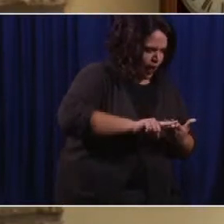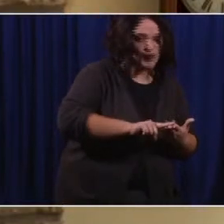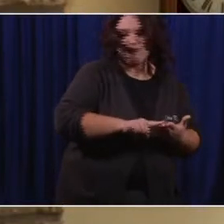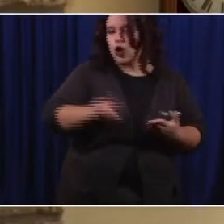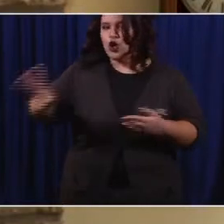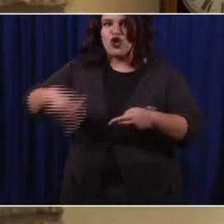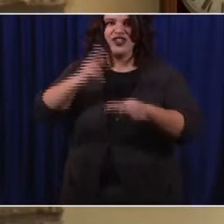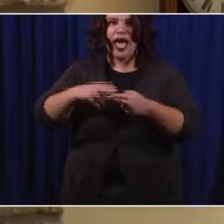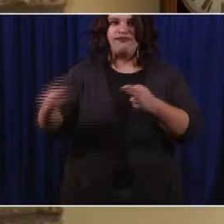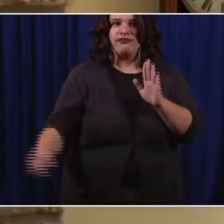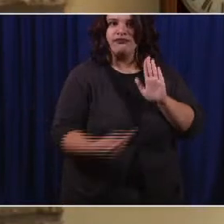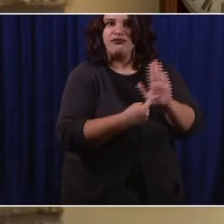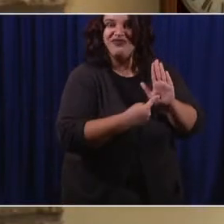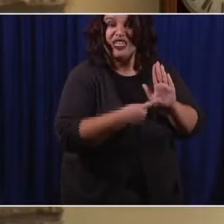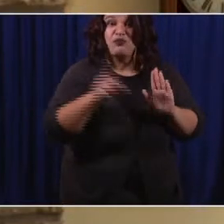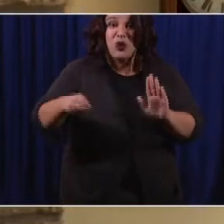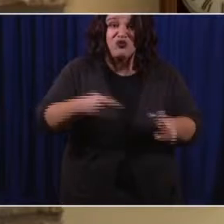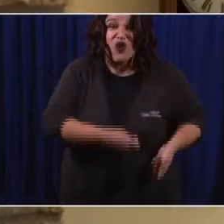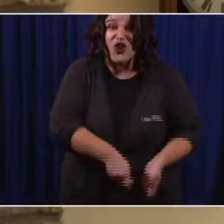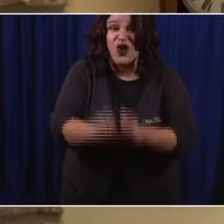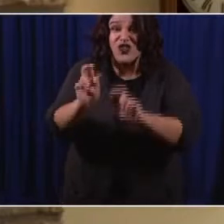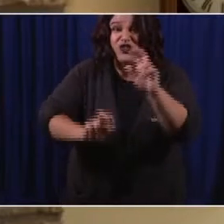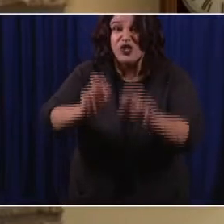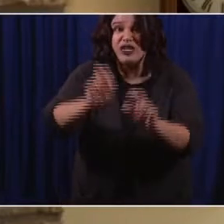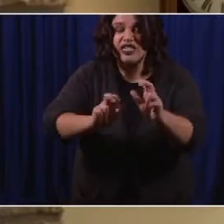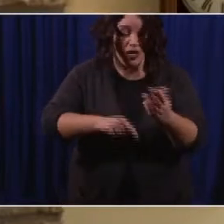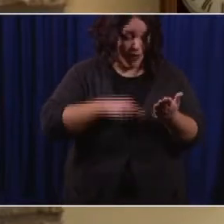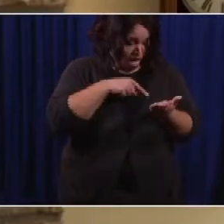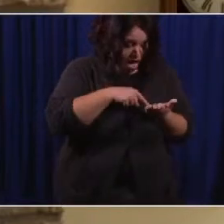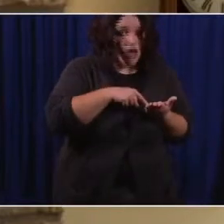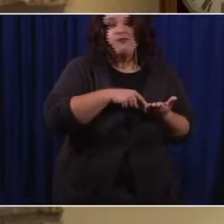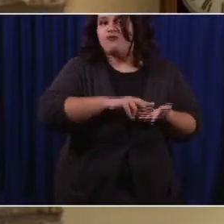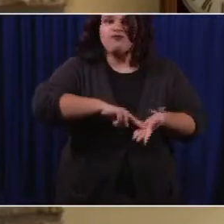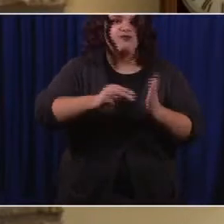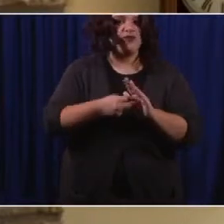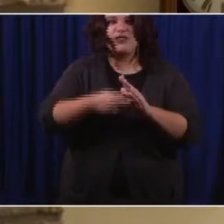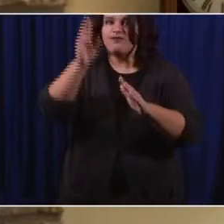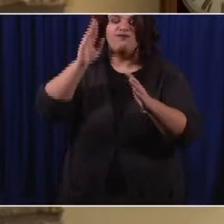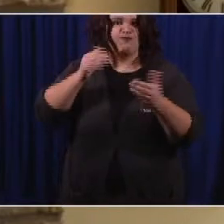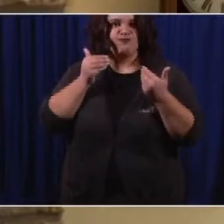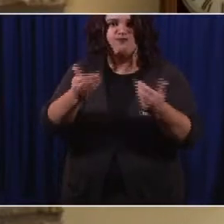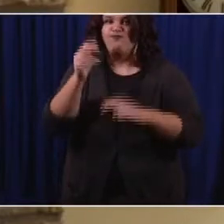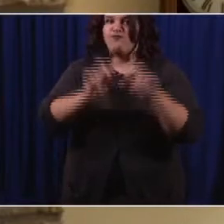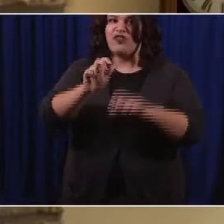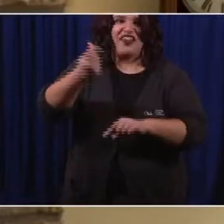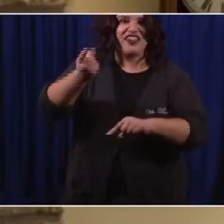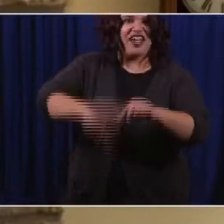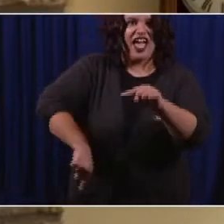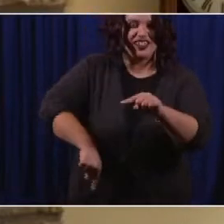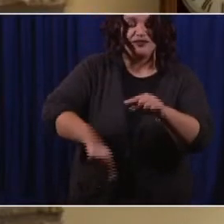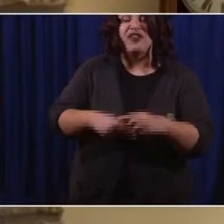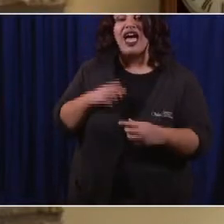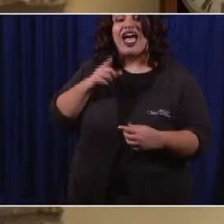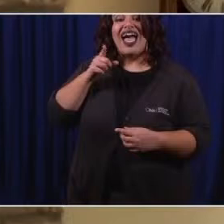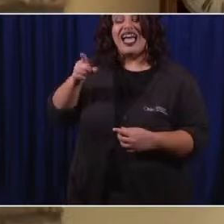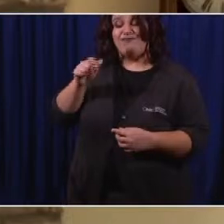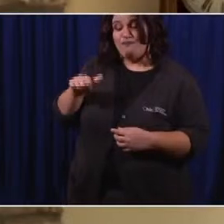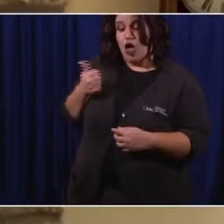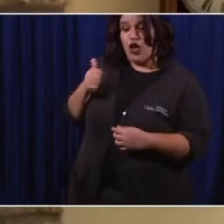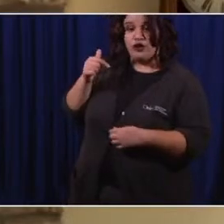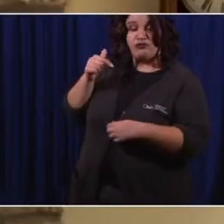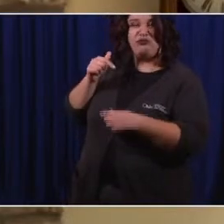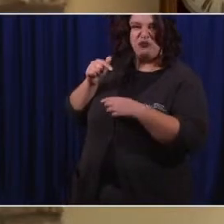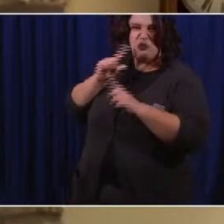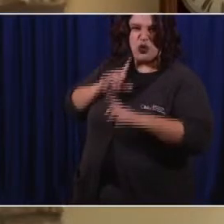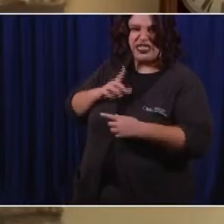being sick and despite pleas from the Pike County Health District. As Carl Hunnell mentioned, Richland County may go purple